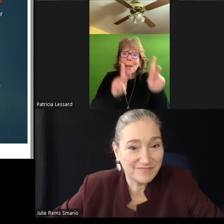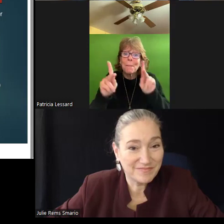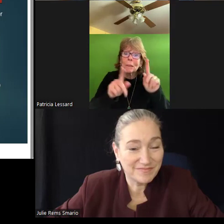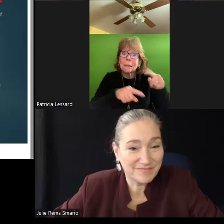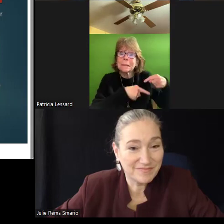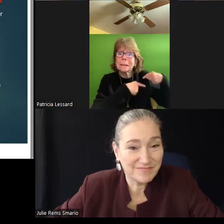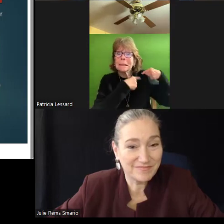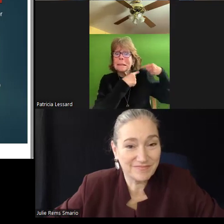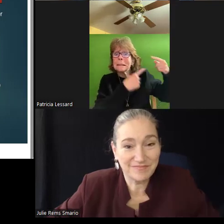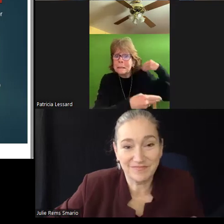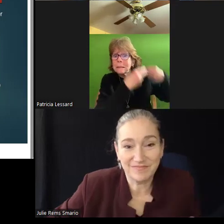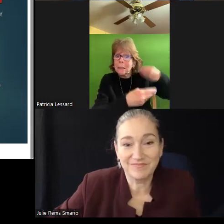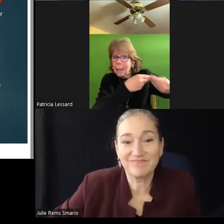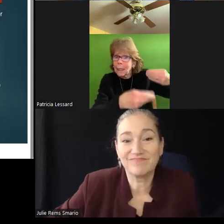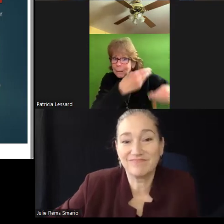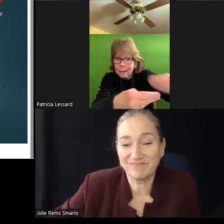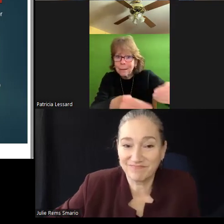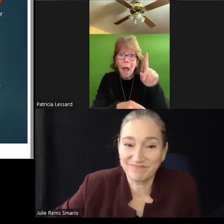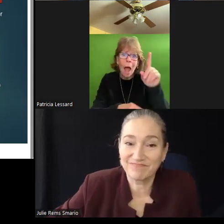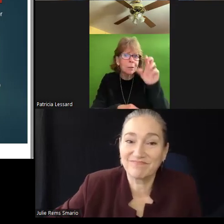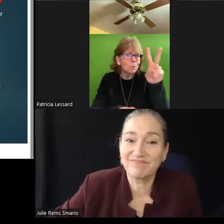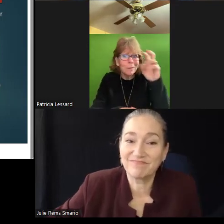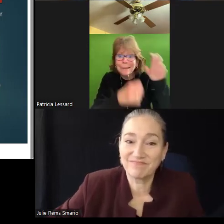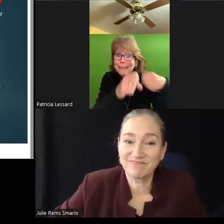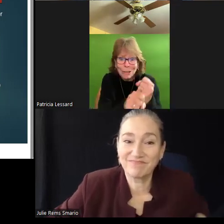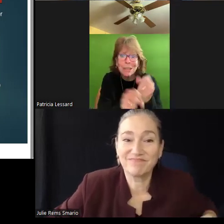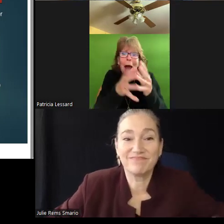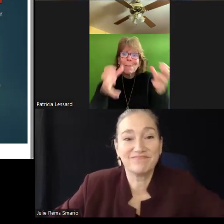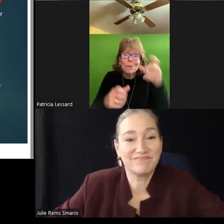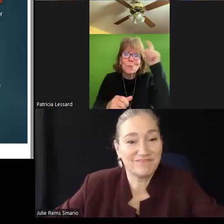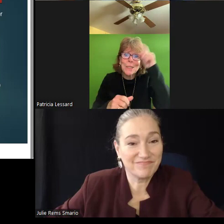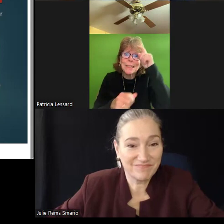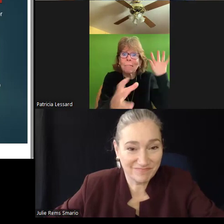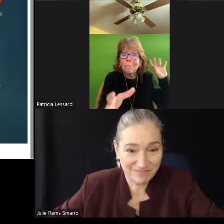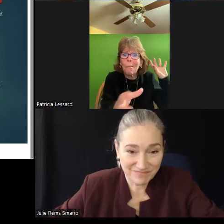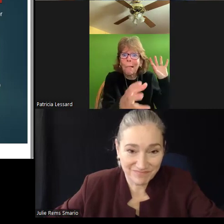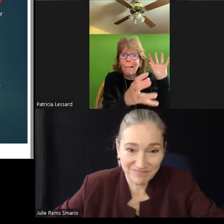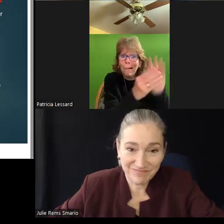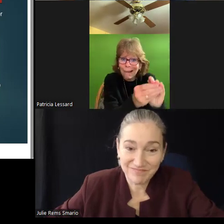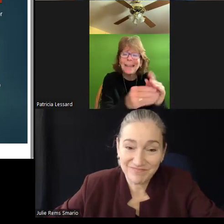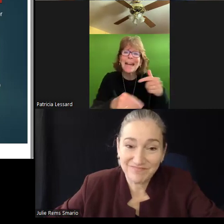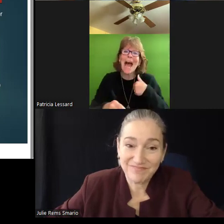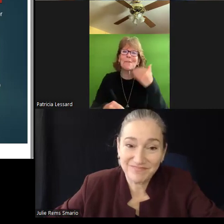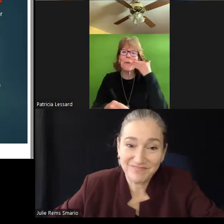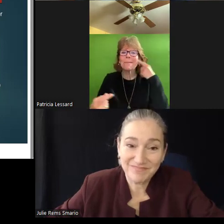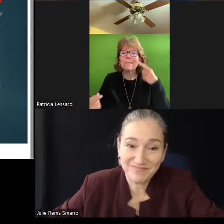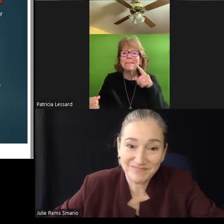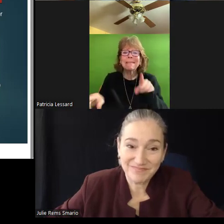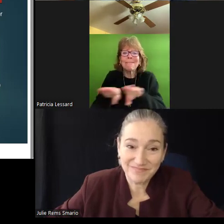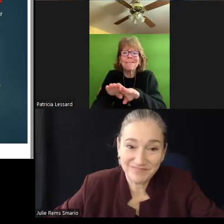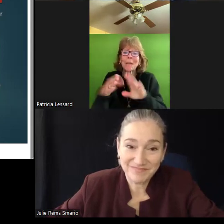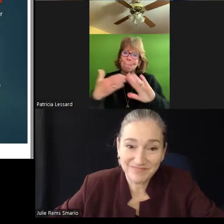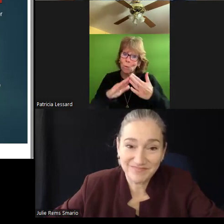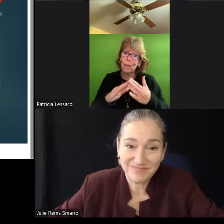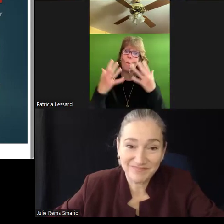lot of wisdom that is sheltered in the deaf community. And I know the deaf community wants